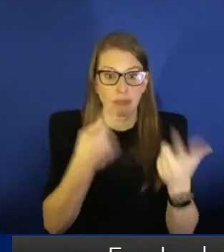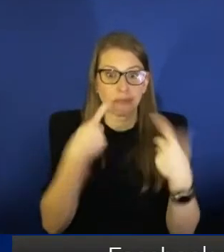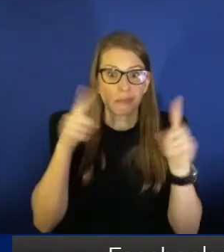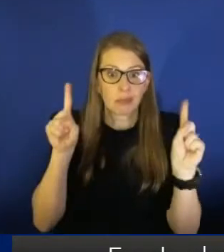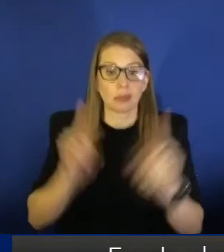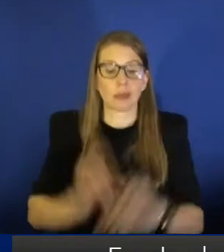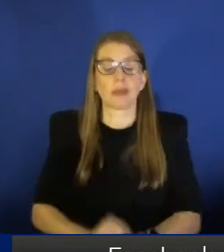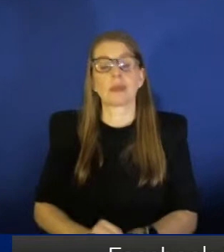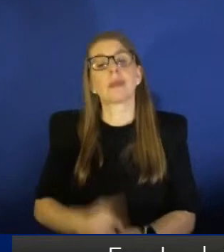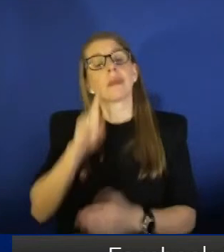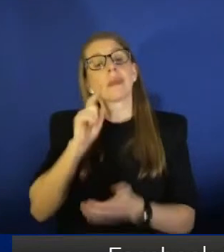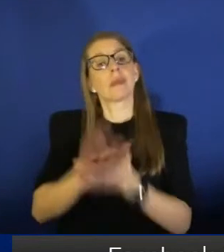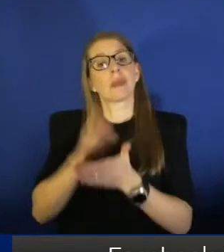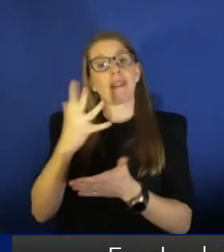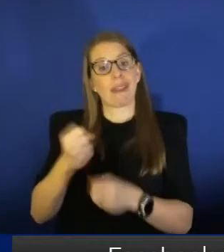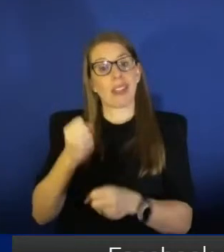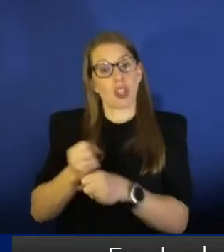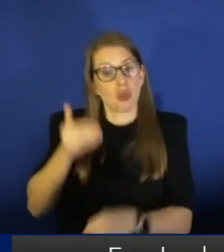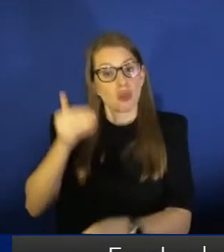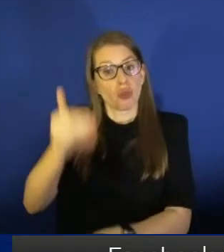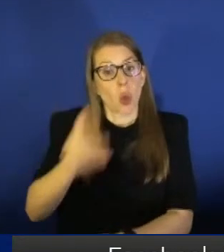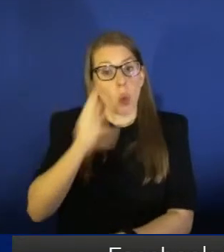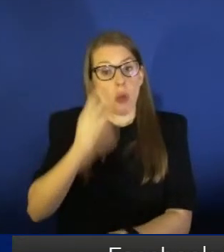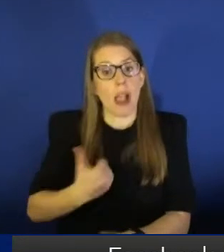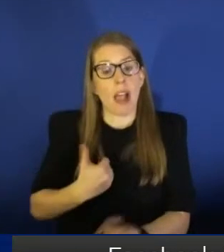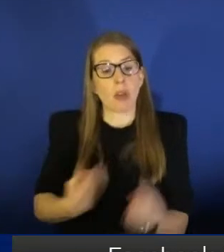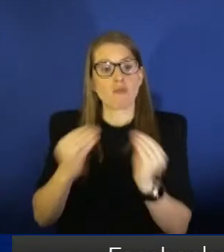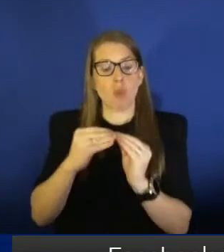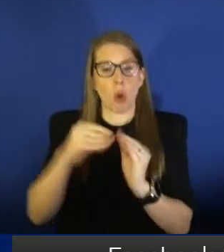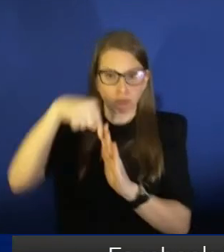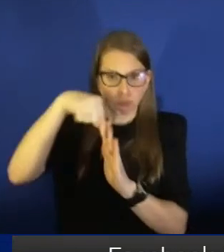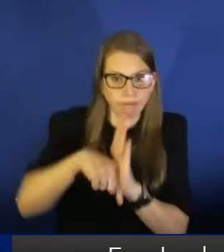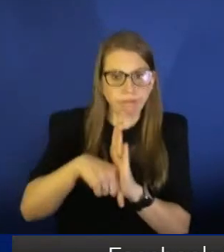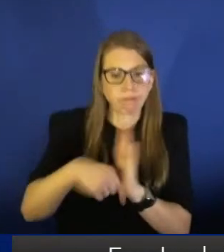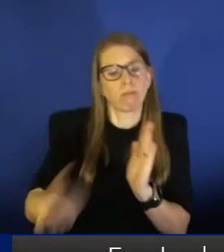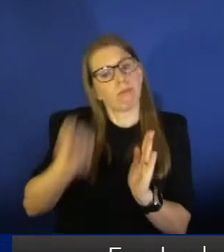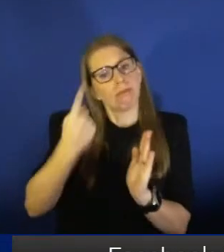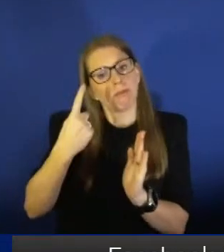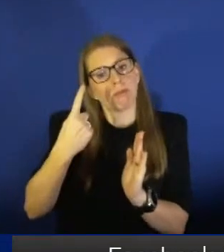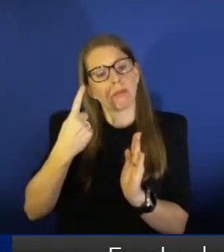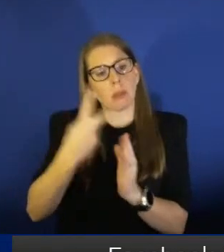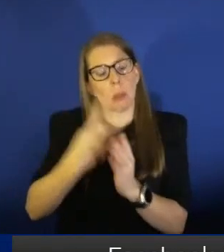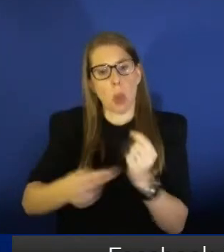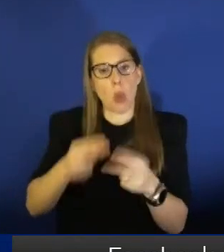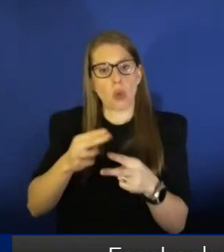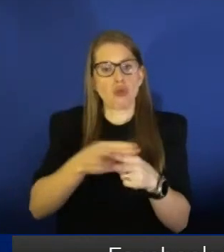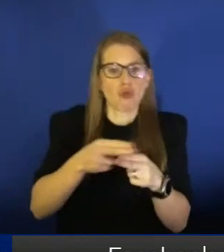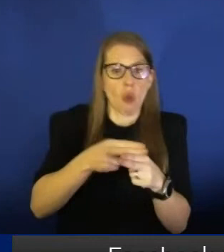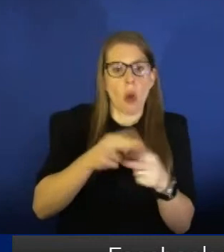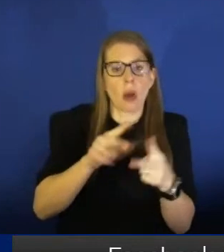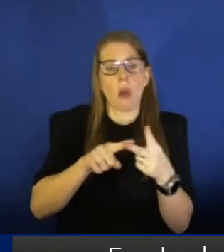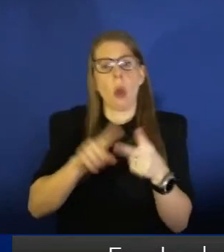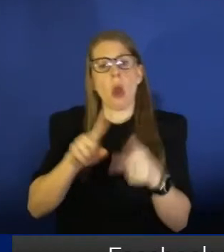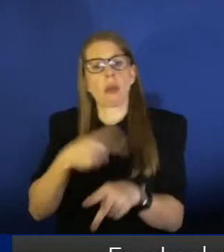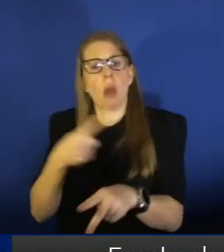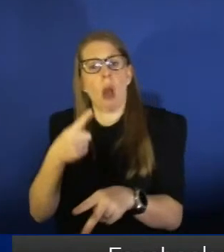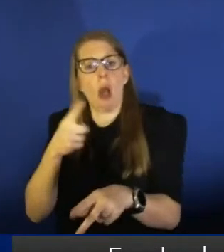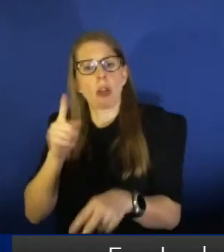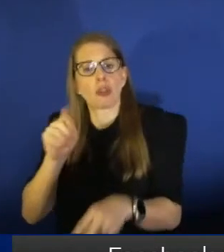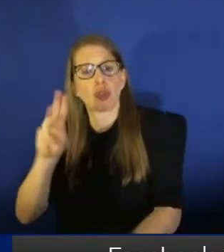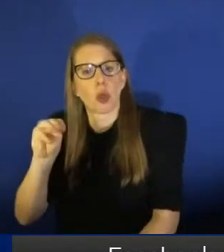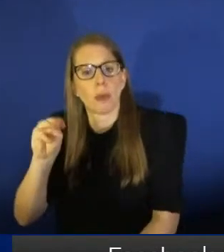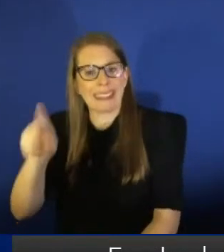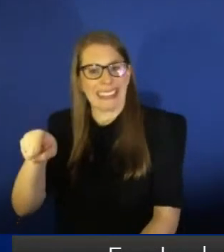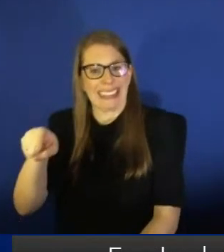years we will have a more comprehensive understanding of both the short and long horizon needs in terms of